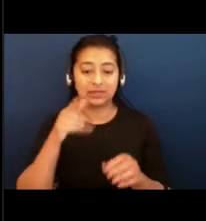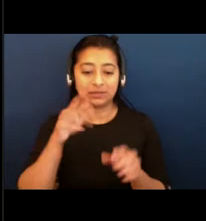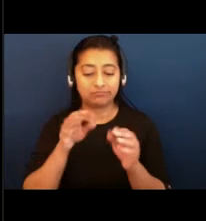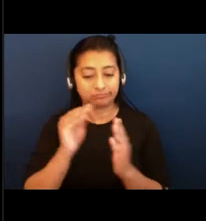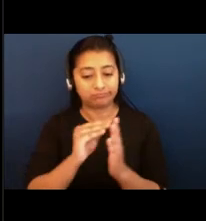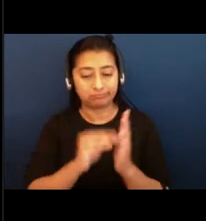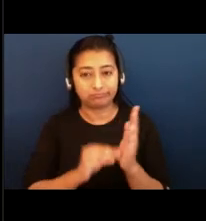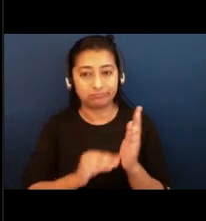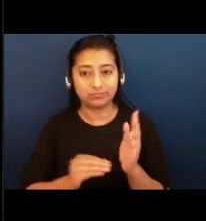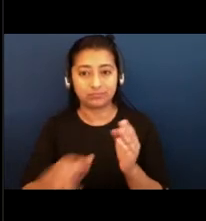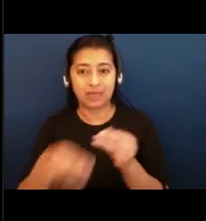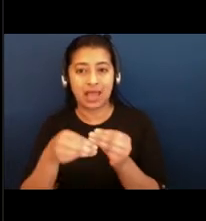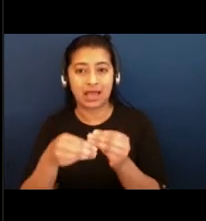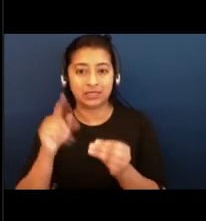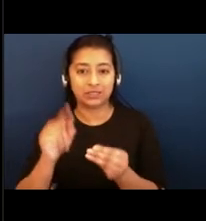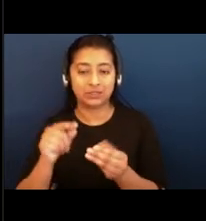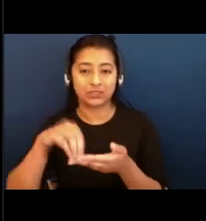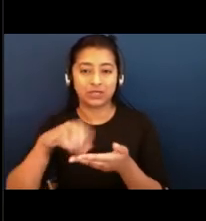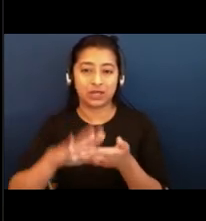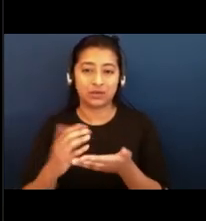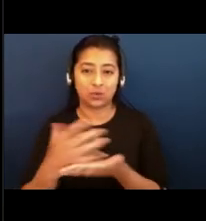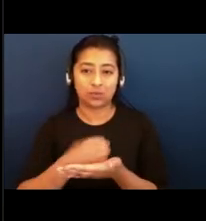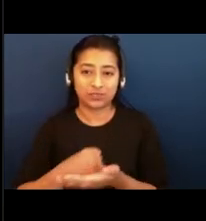documentary corpus. So these are not,